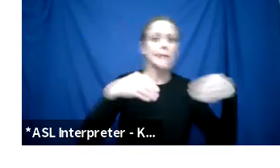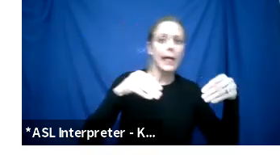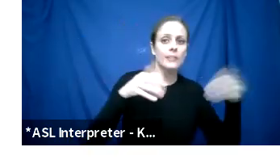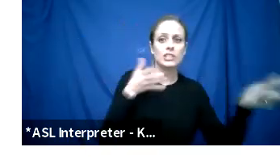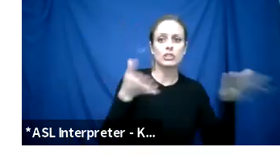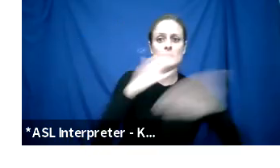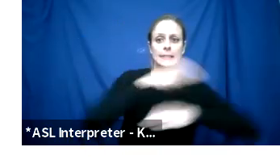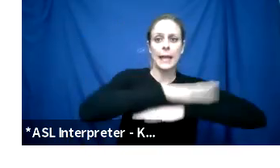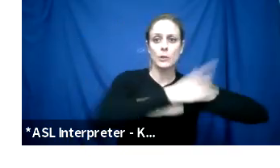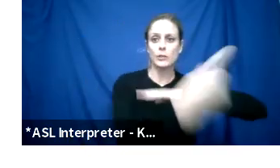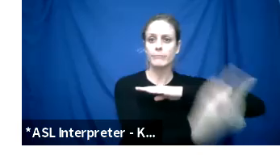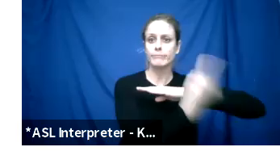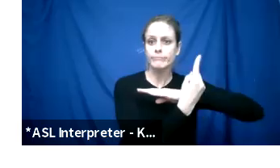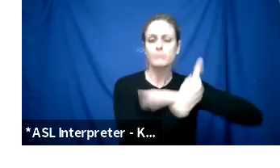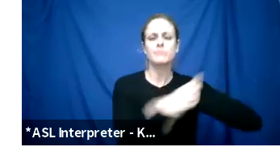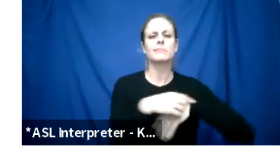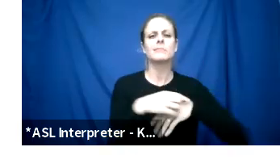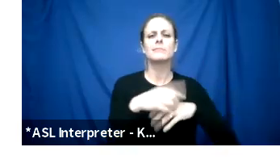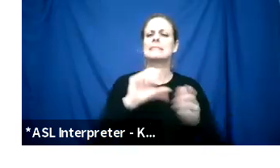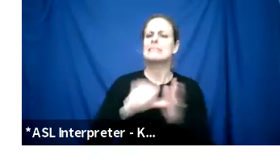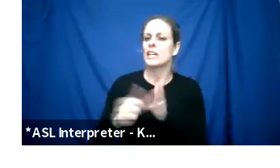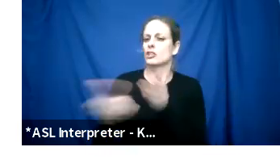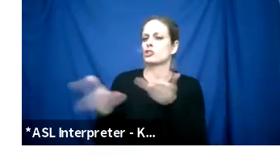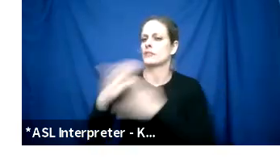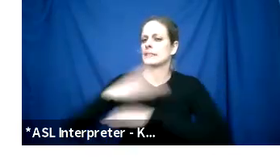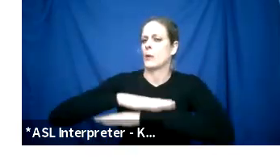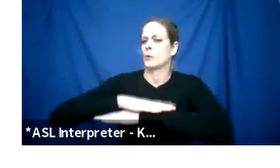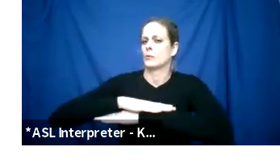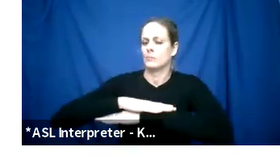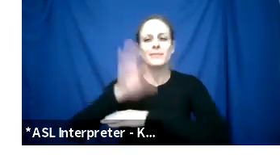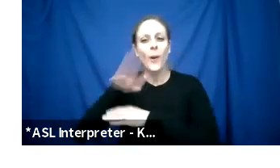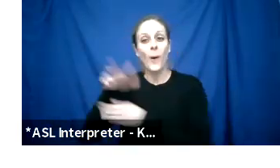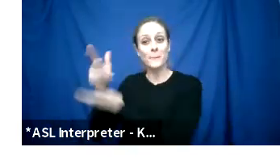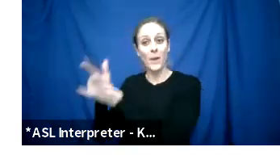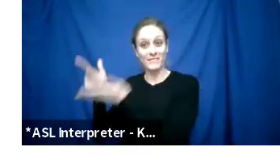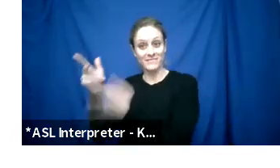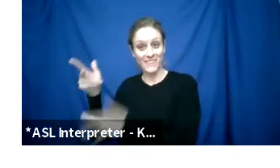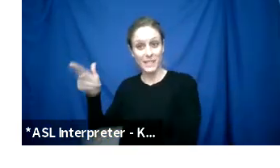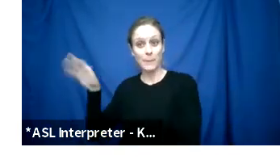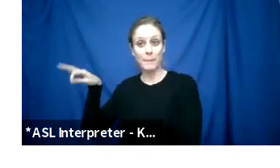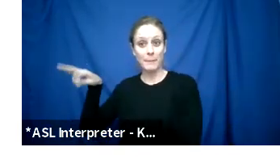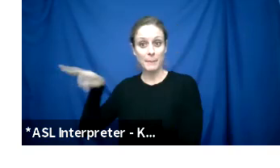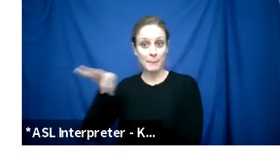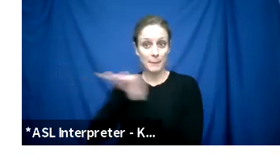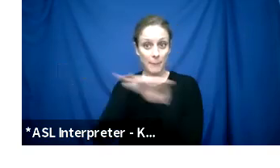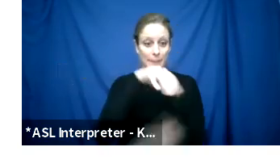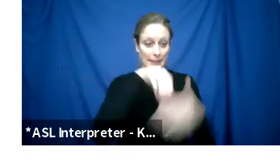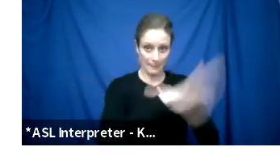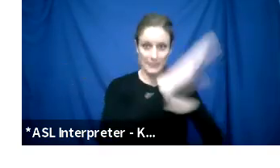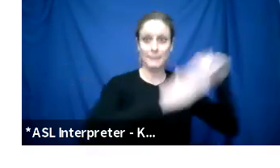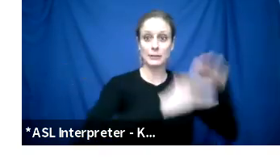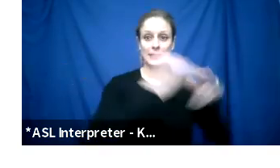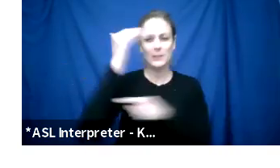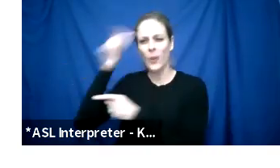counters, more so service counters. We're figuring, after you've parked, you've come in, you know your accessible route requirements. What's the